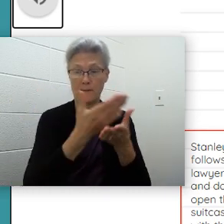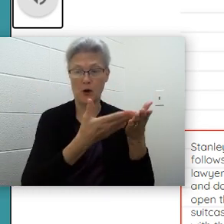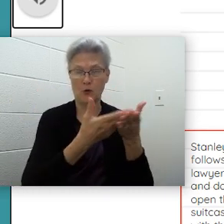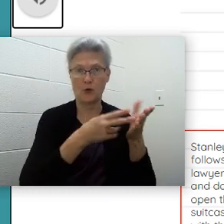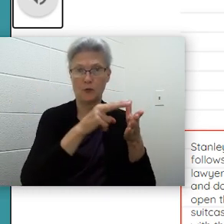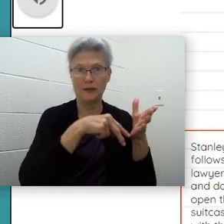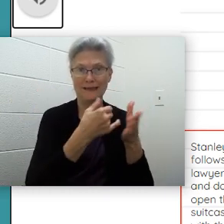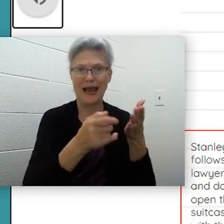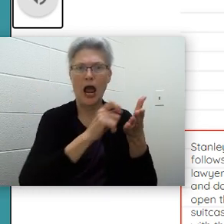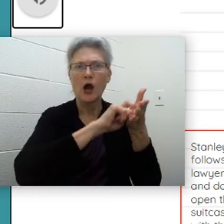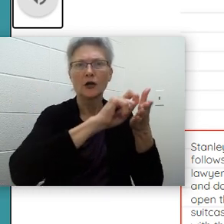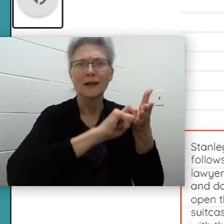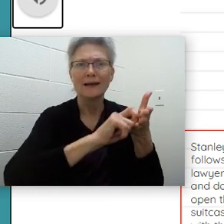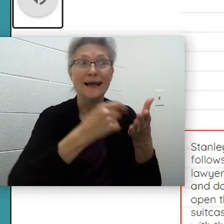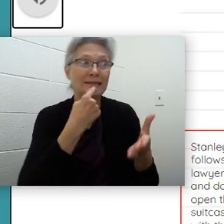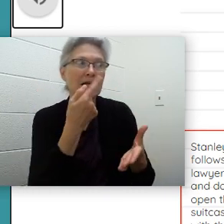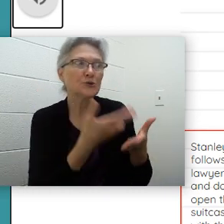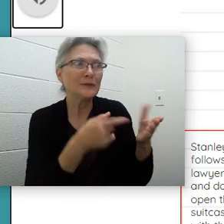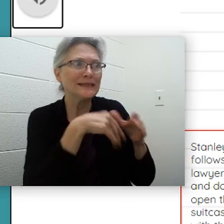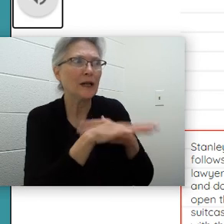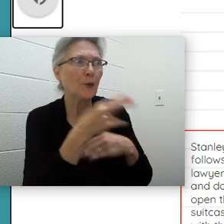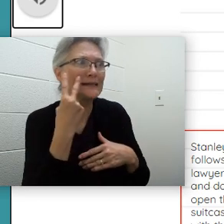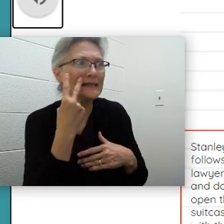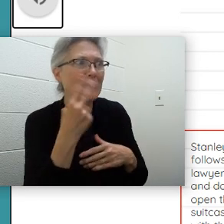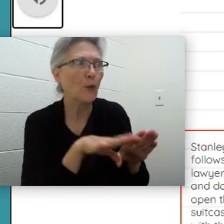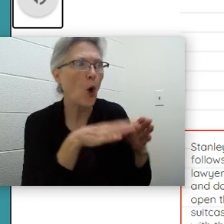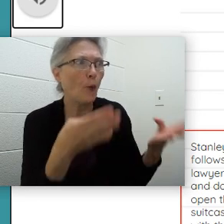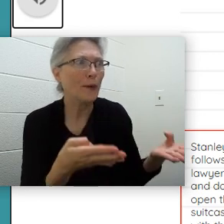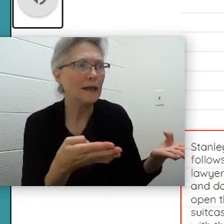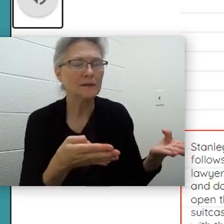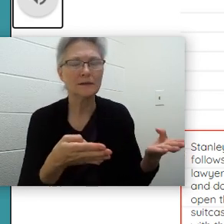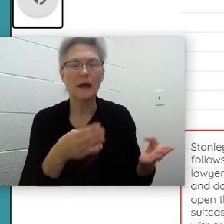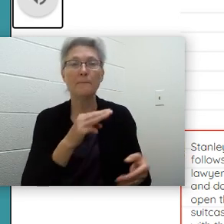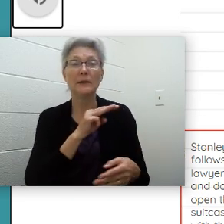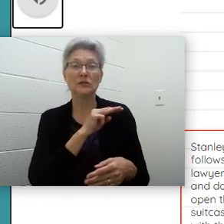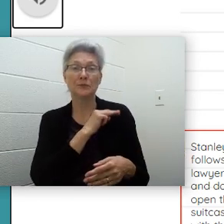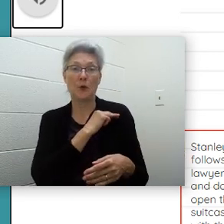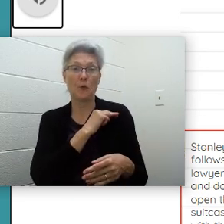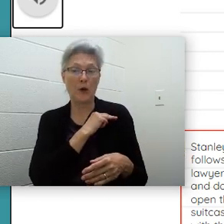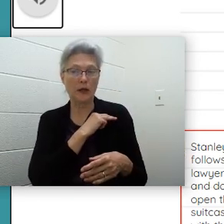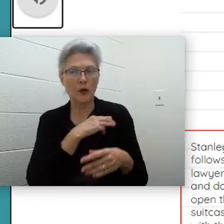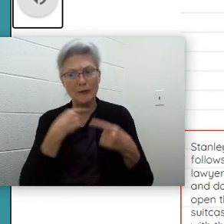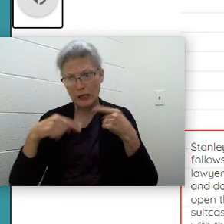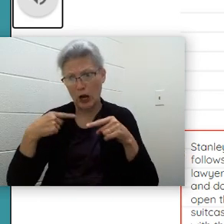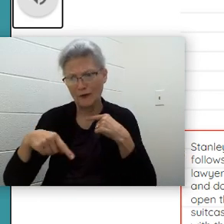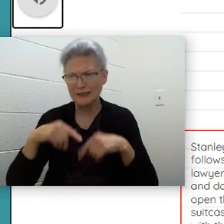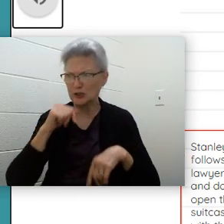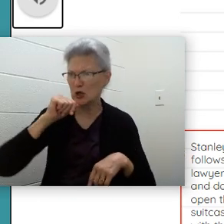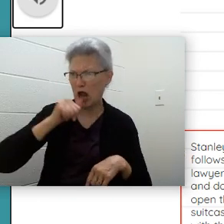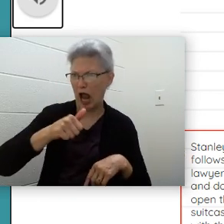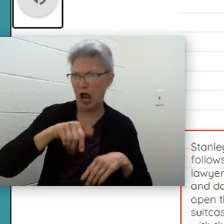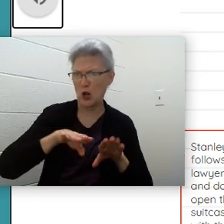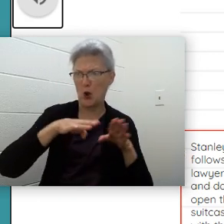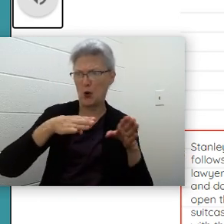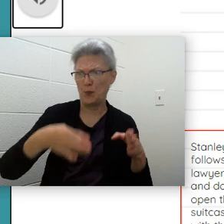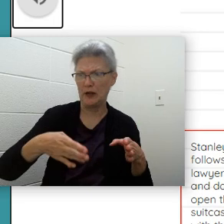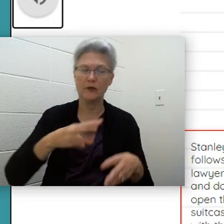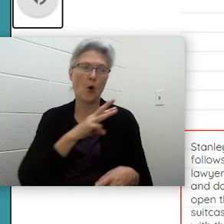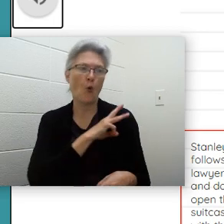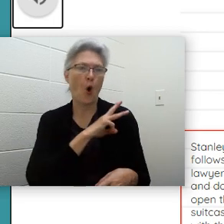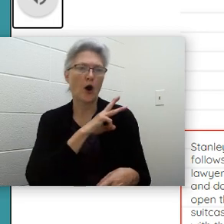I underlined, tell us what's in it. We'll see it, we'll open it. Miss Marengo is arguing, saying, do not open it. The warden